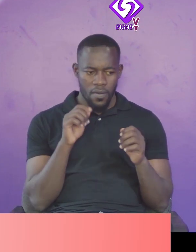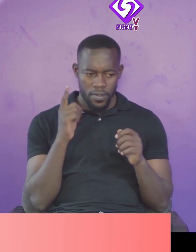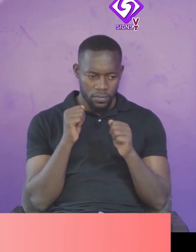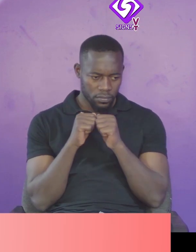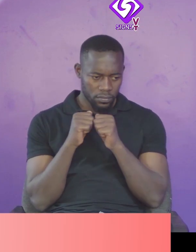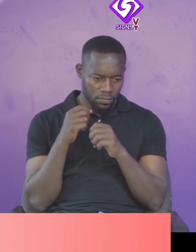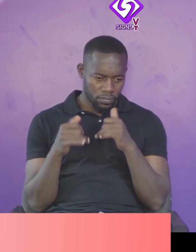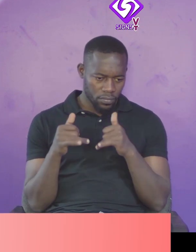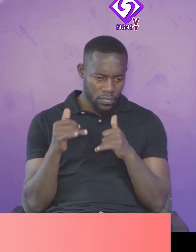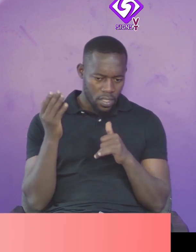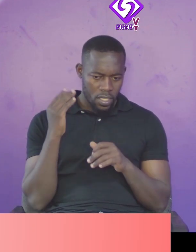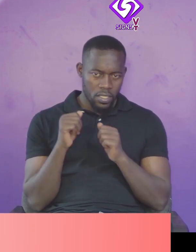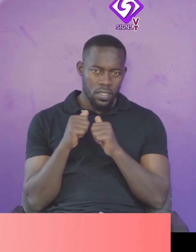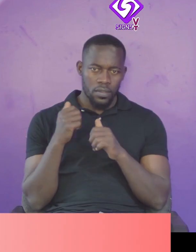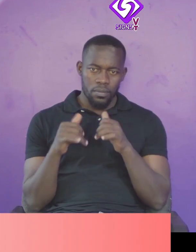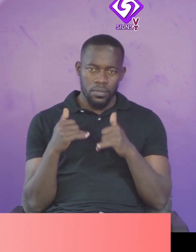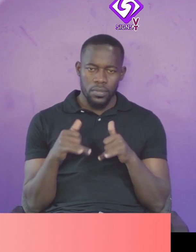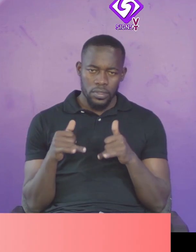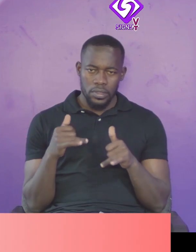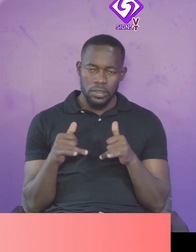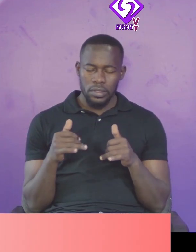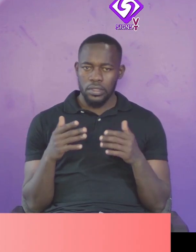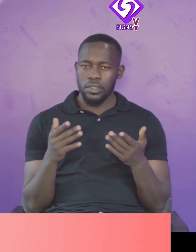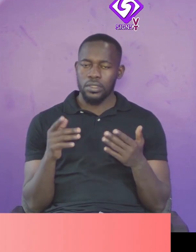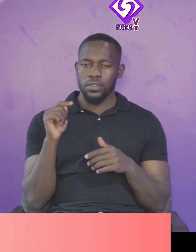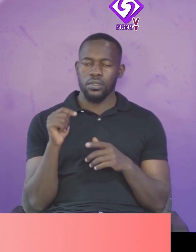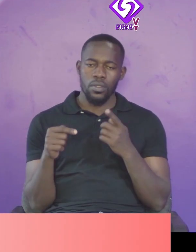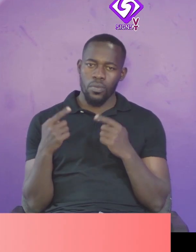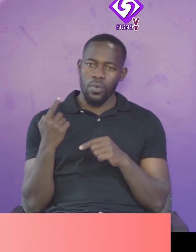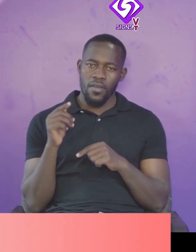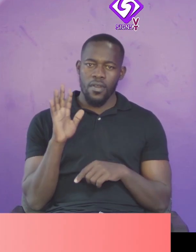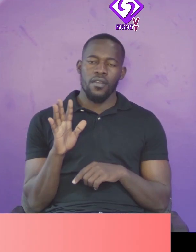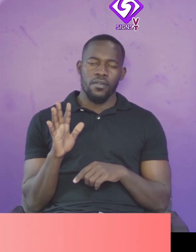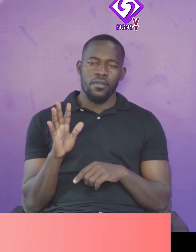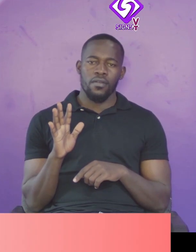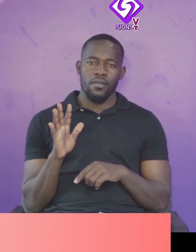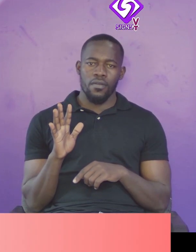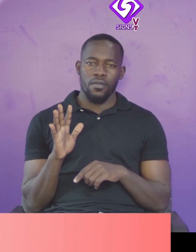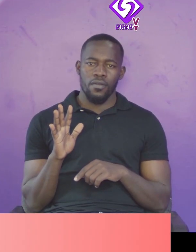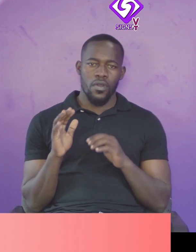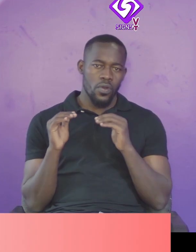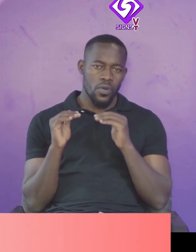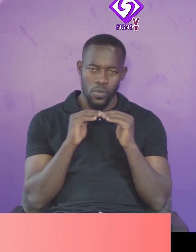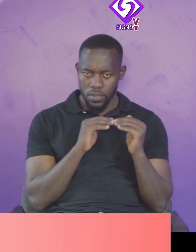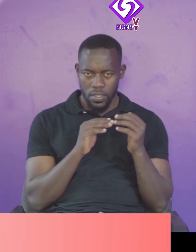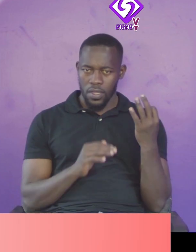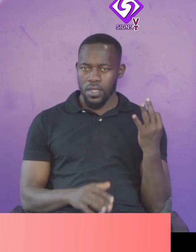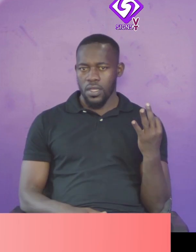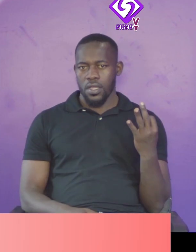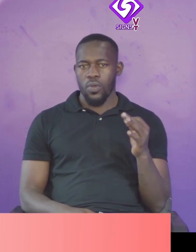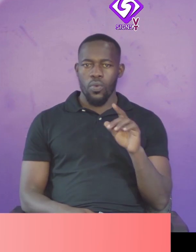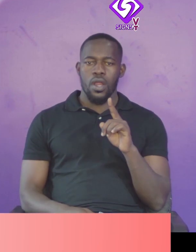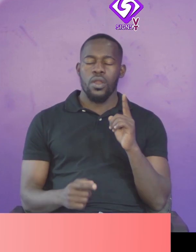the last 10 games are head-to-head. Tottenham has won 5 of them. Draws have been 3 and 1